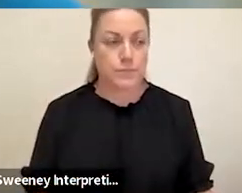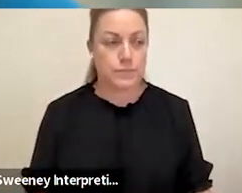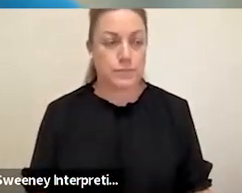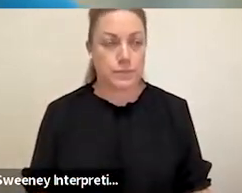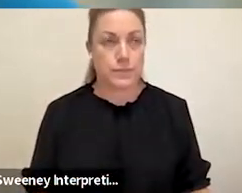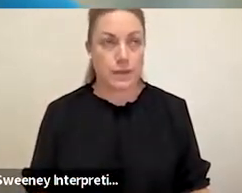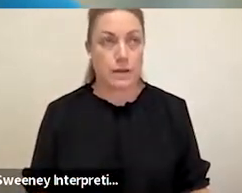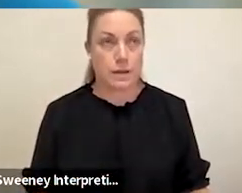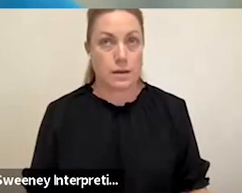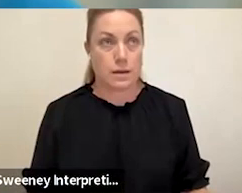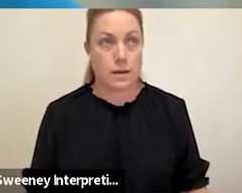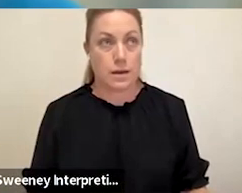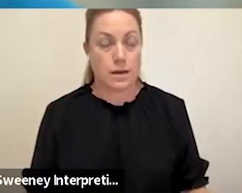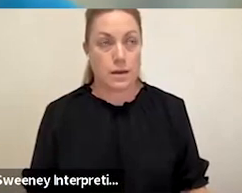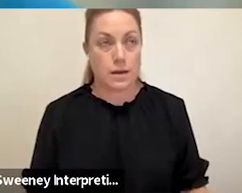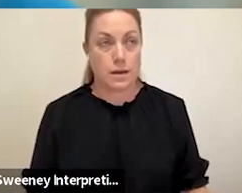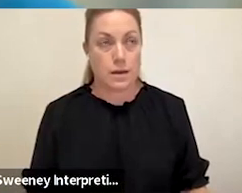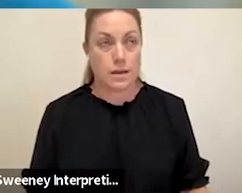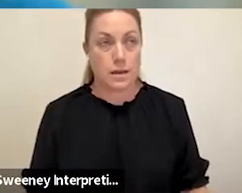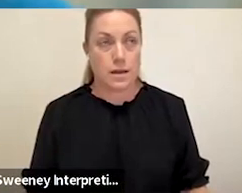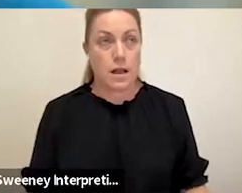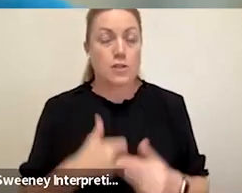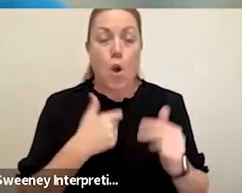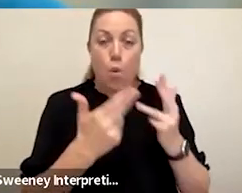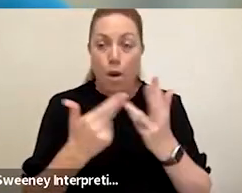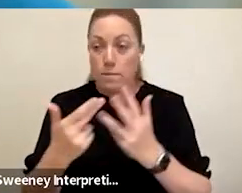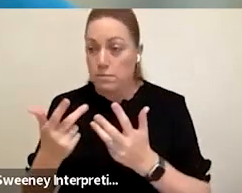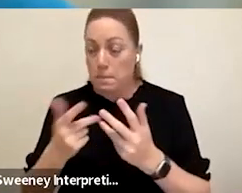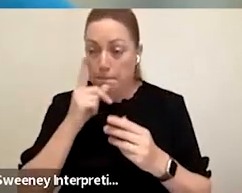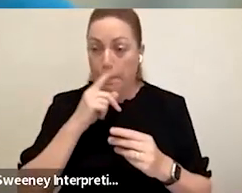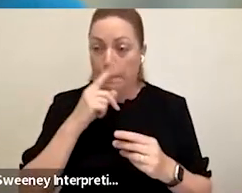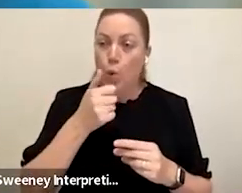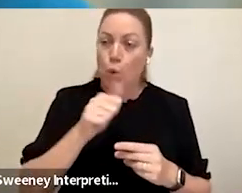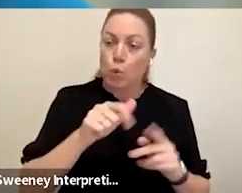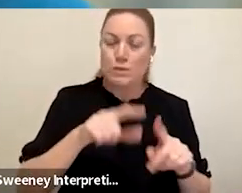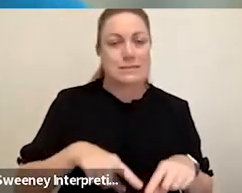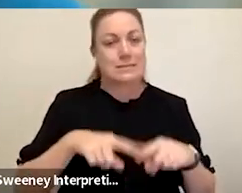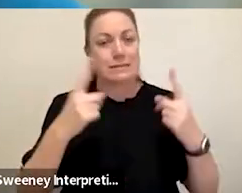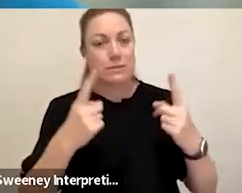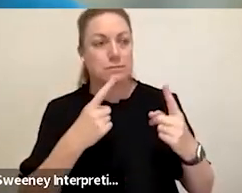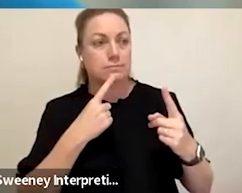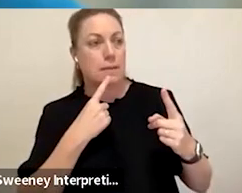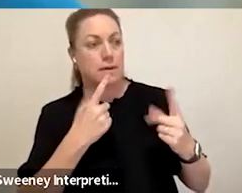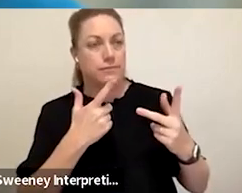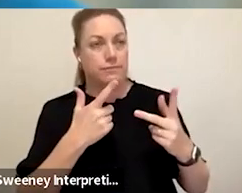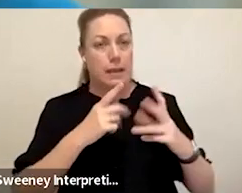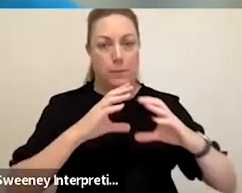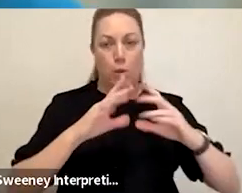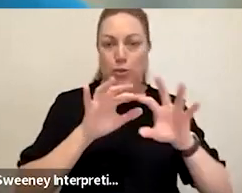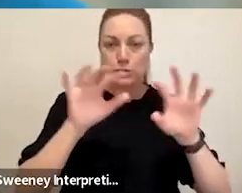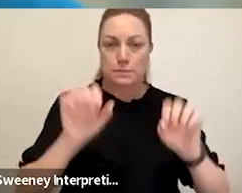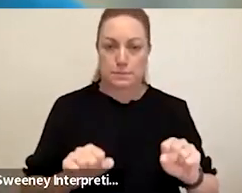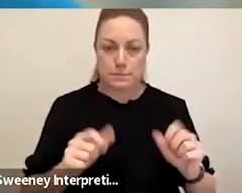customers prescribing alternative communication systems, so giving them programming into their communication